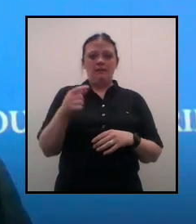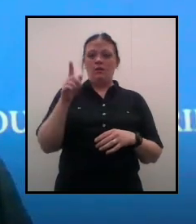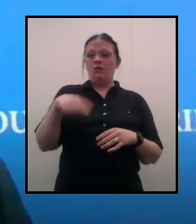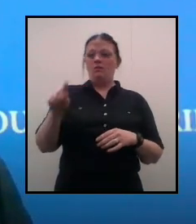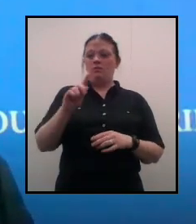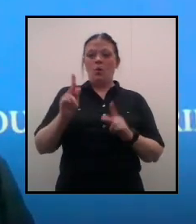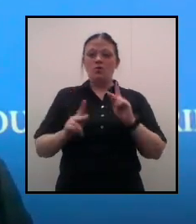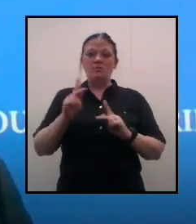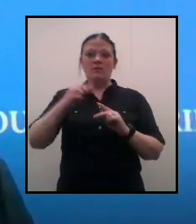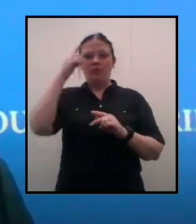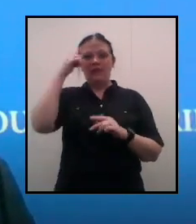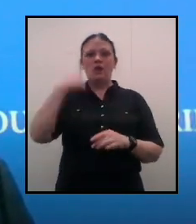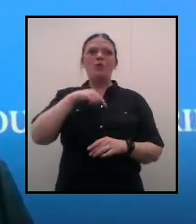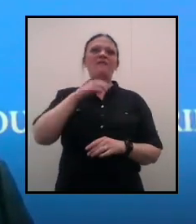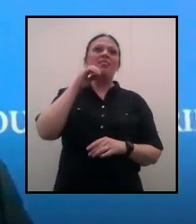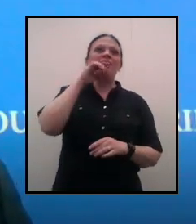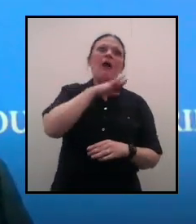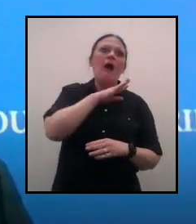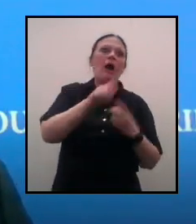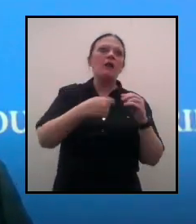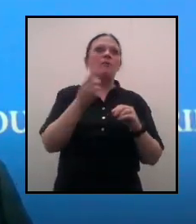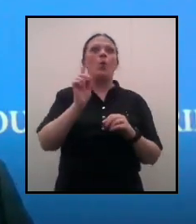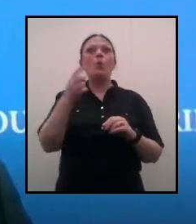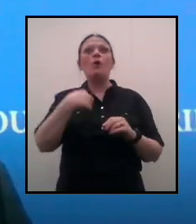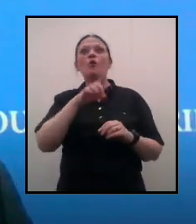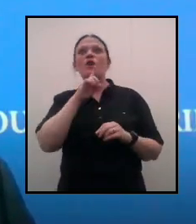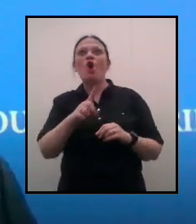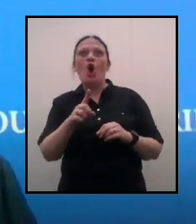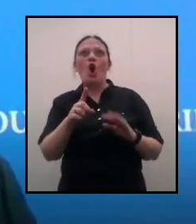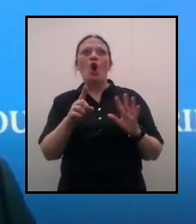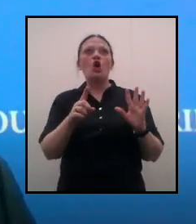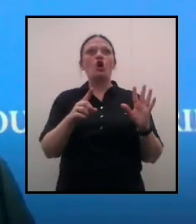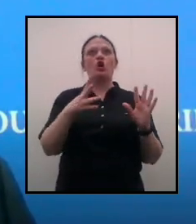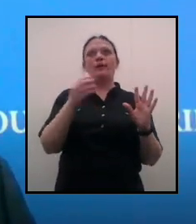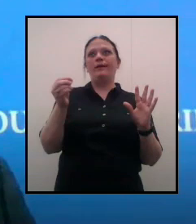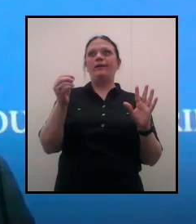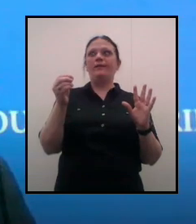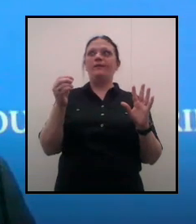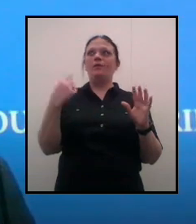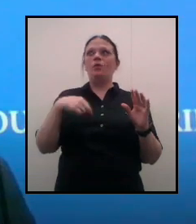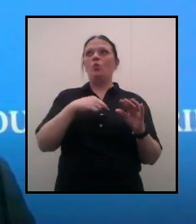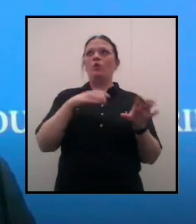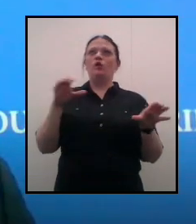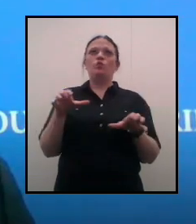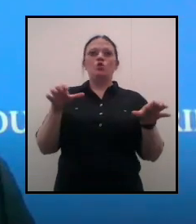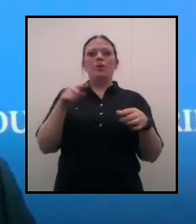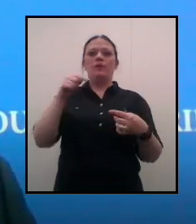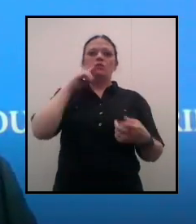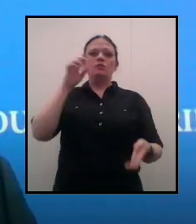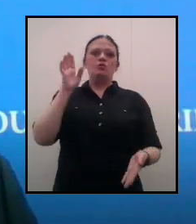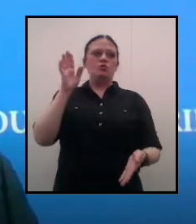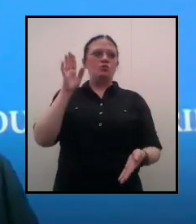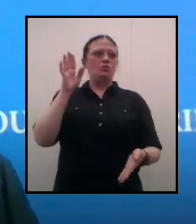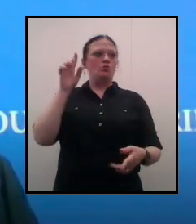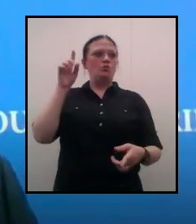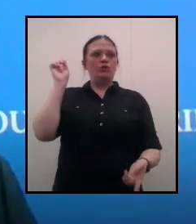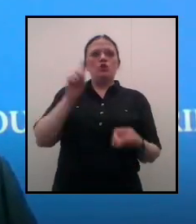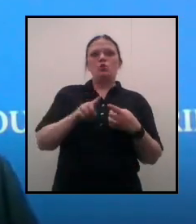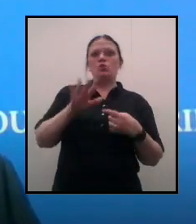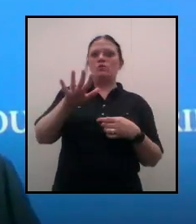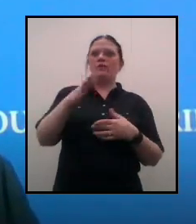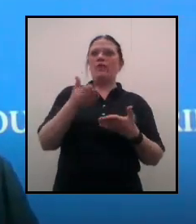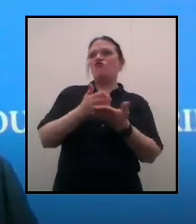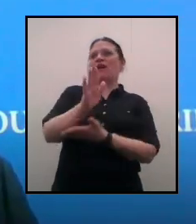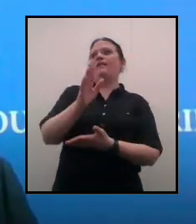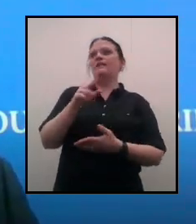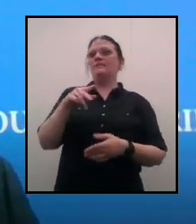we've lied about where we are and that we're just doing this to reduce their rights. The old Patrick Henry,